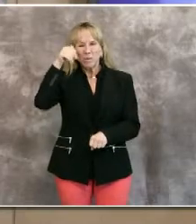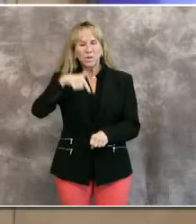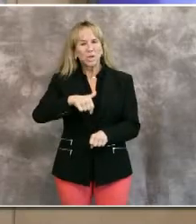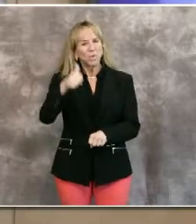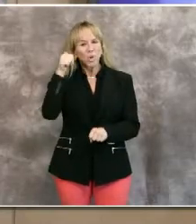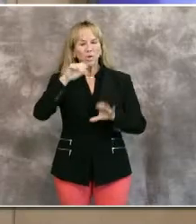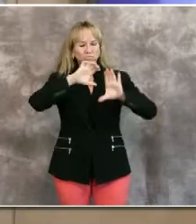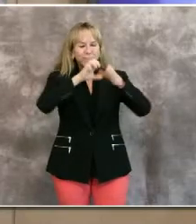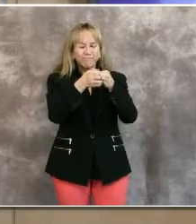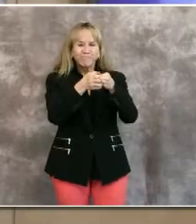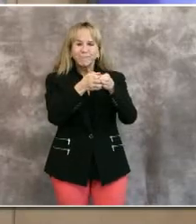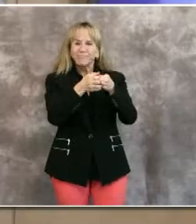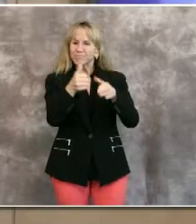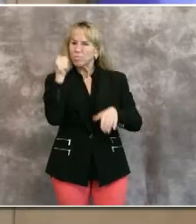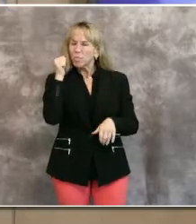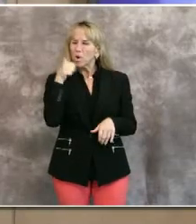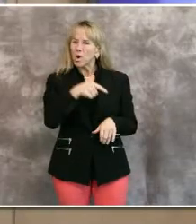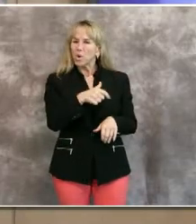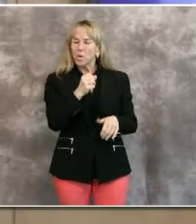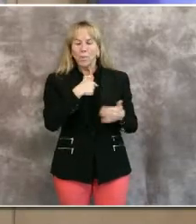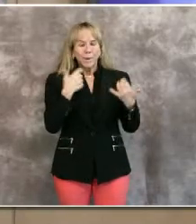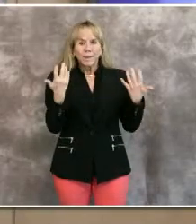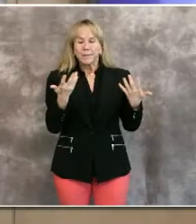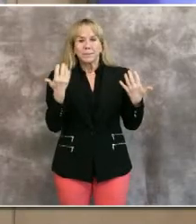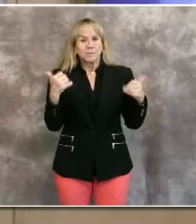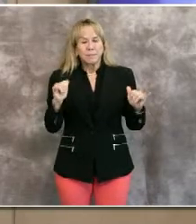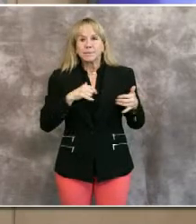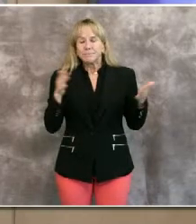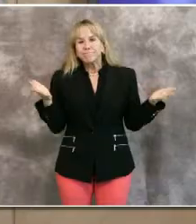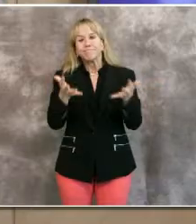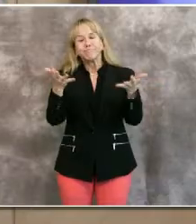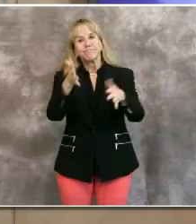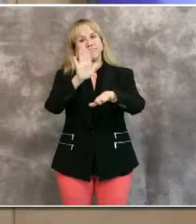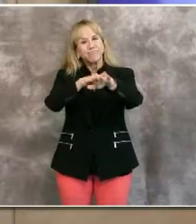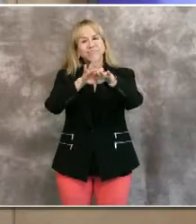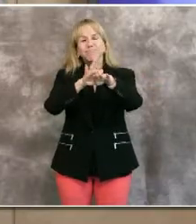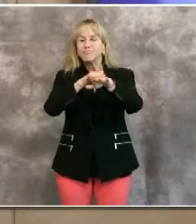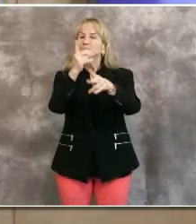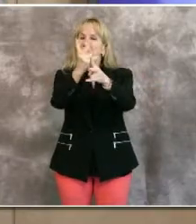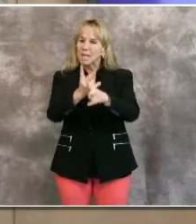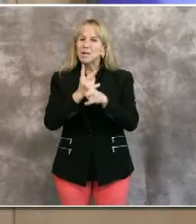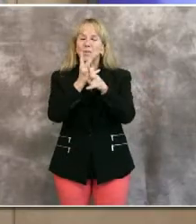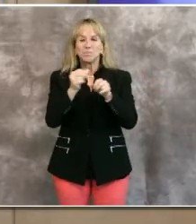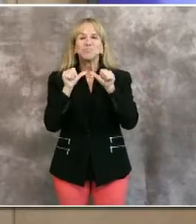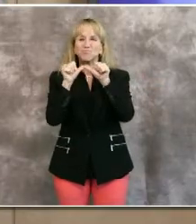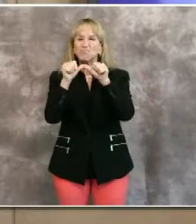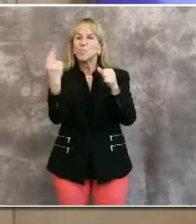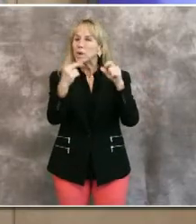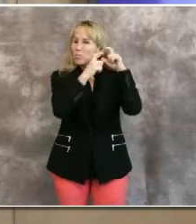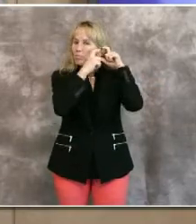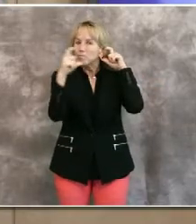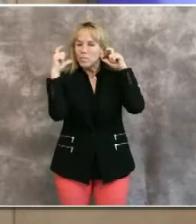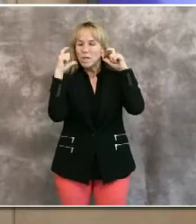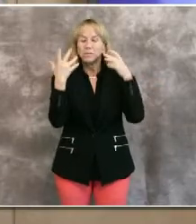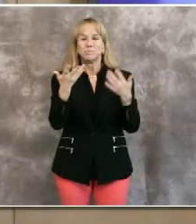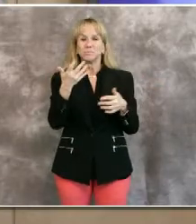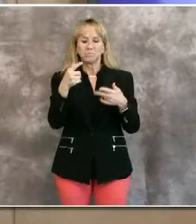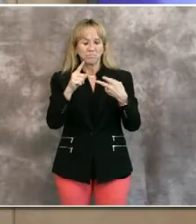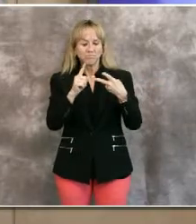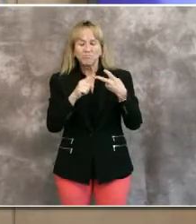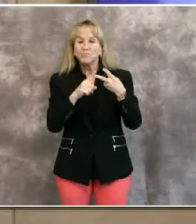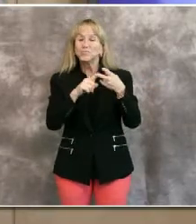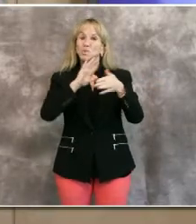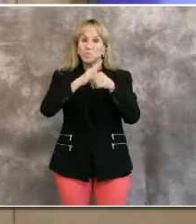contain. That's why continuing to urge you to take precautions like wearing facial coverings, washing your hands,